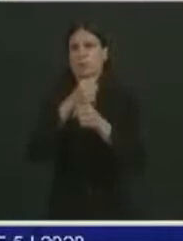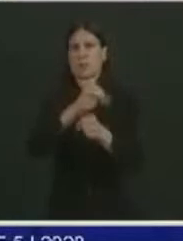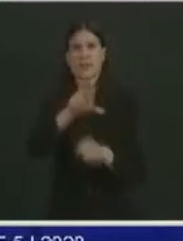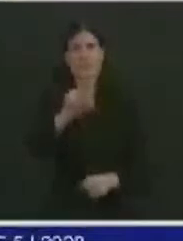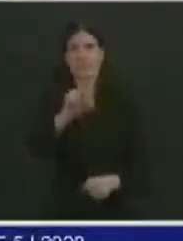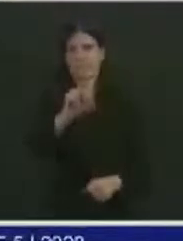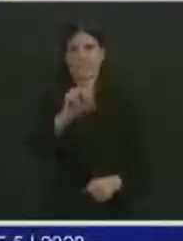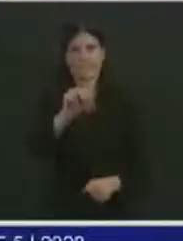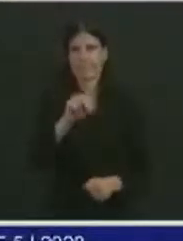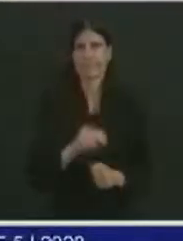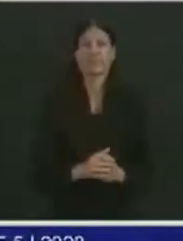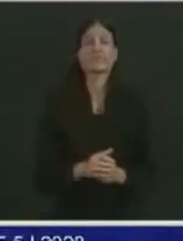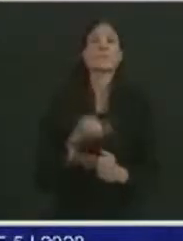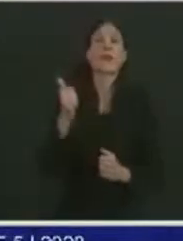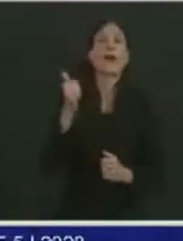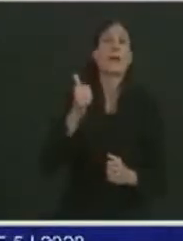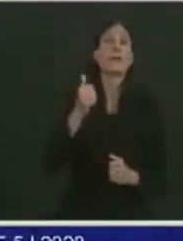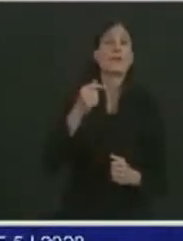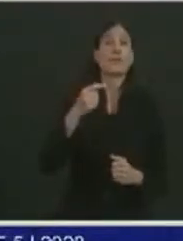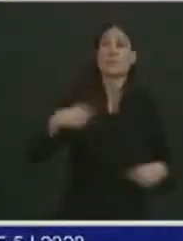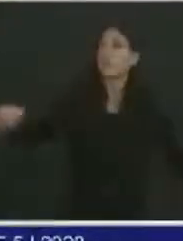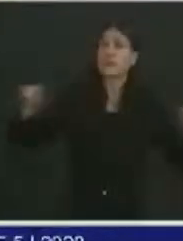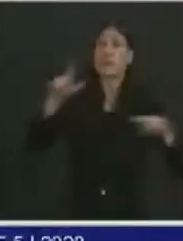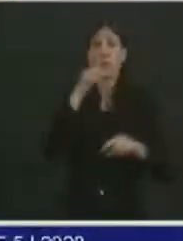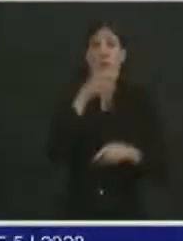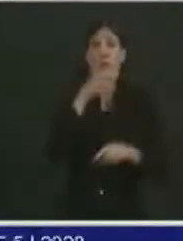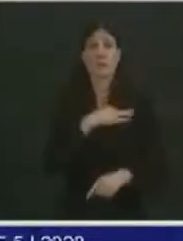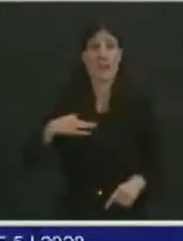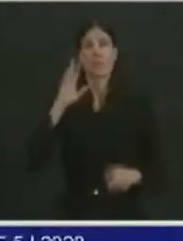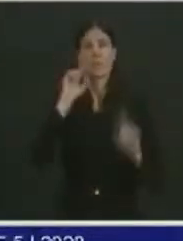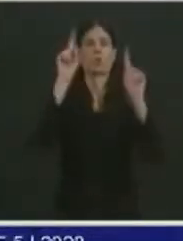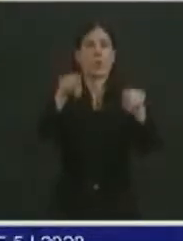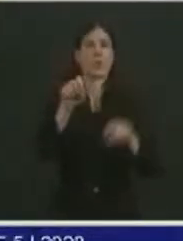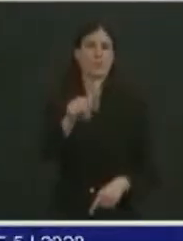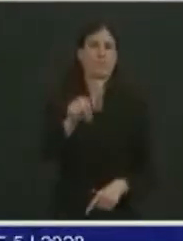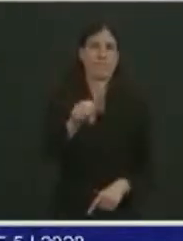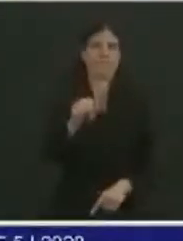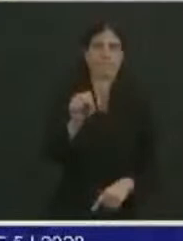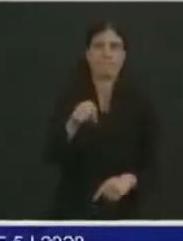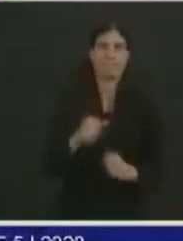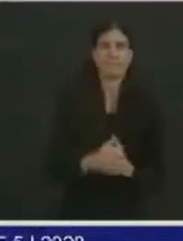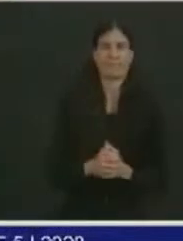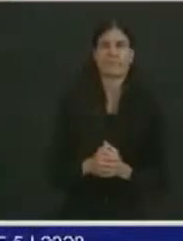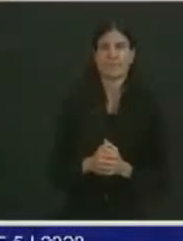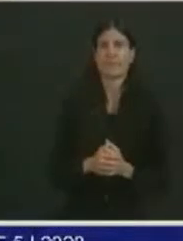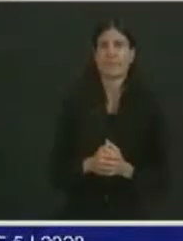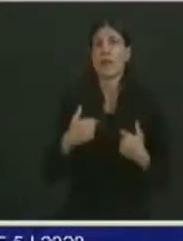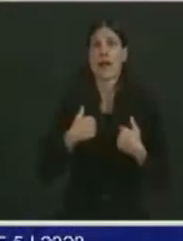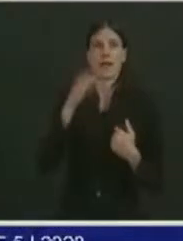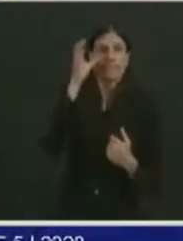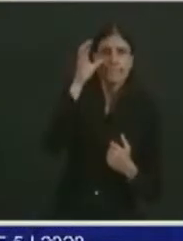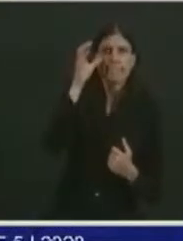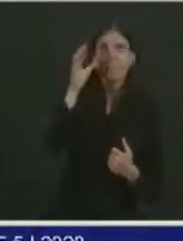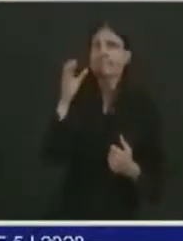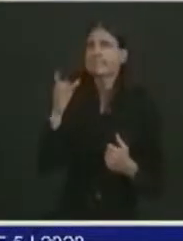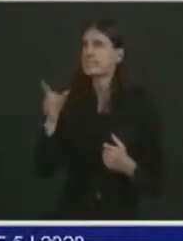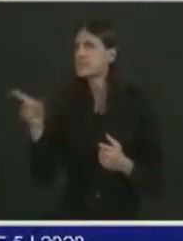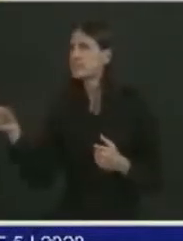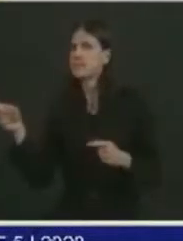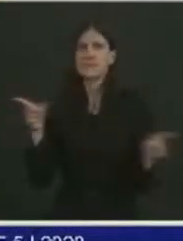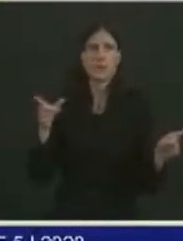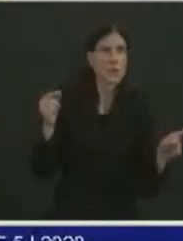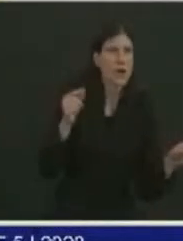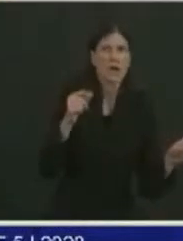apart from working to get ready for this, listening to folks in the community. So I had the Black Lives Matter presser this morning. I just came